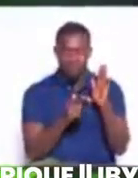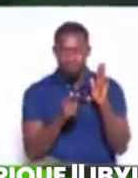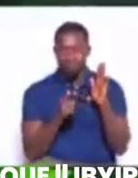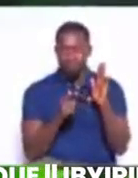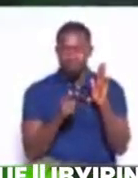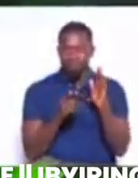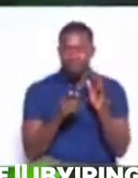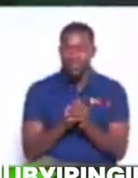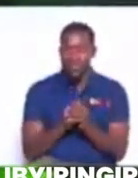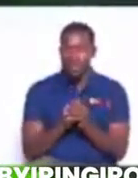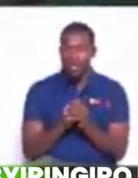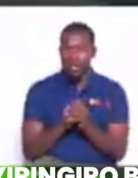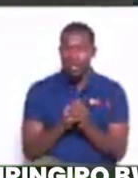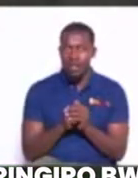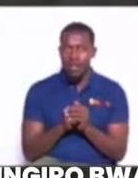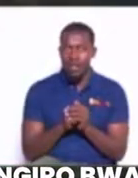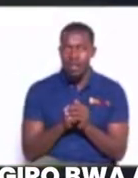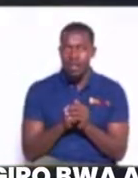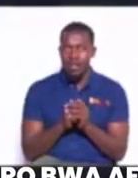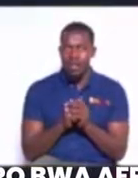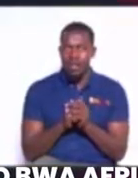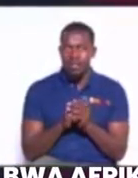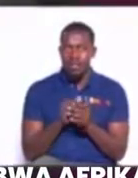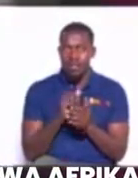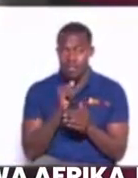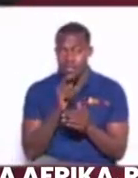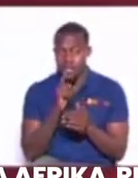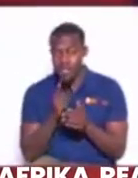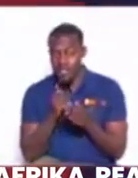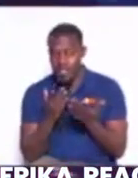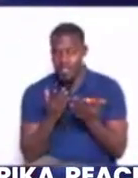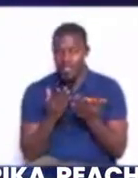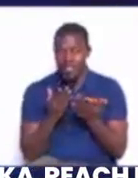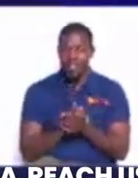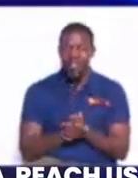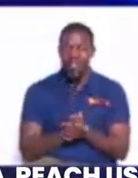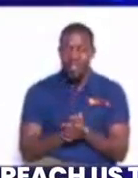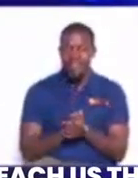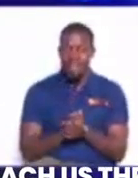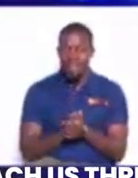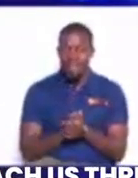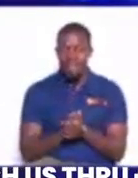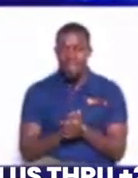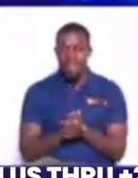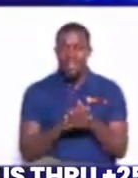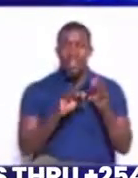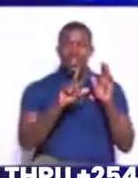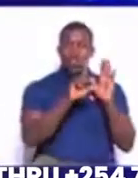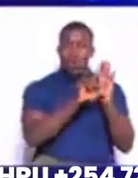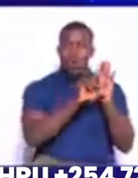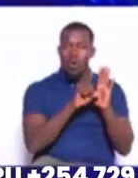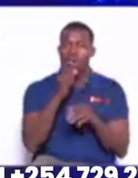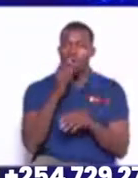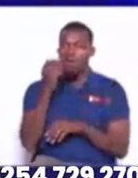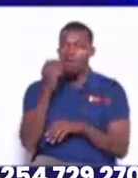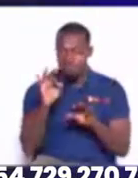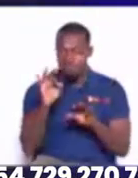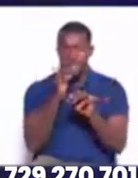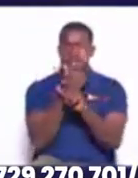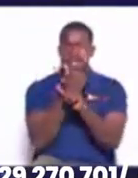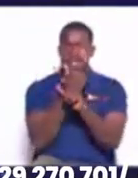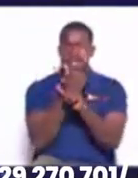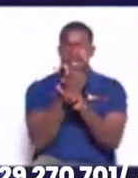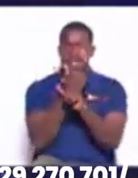what, everybody? You're not sure. The law of what, everybody? The law of liberty. So